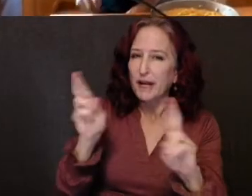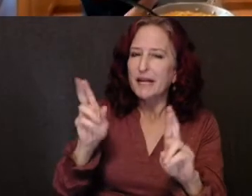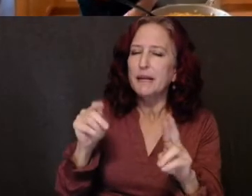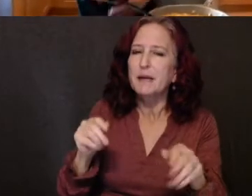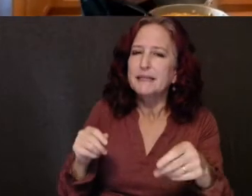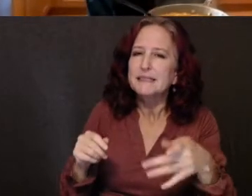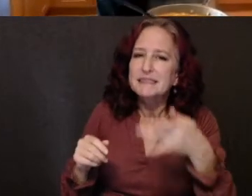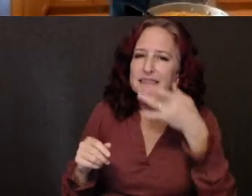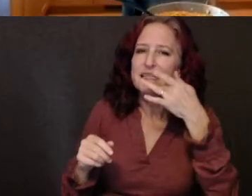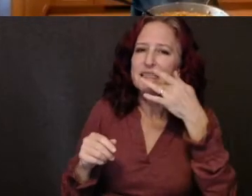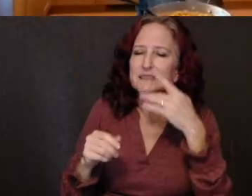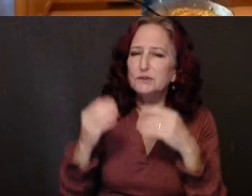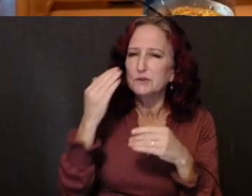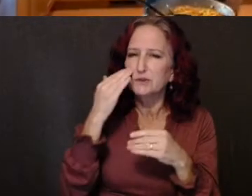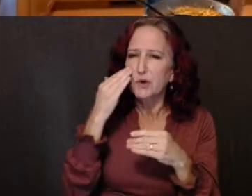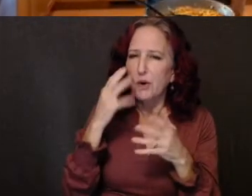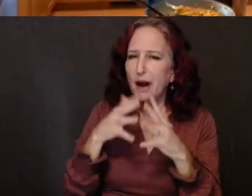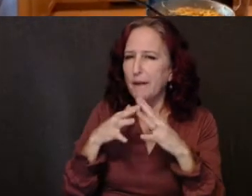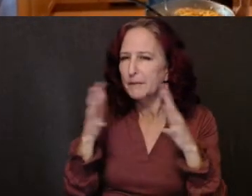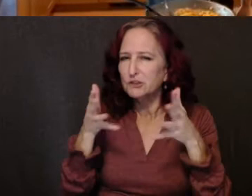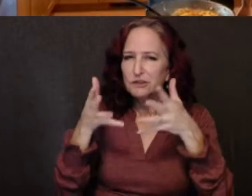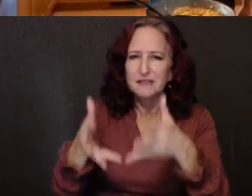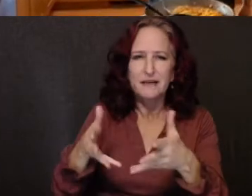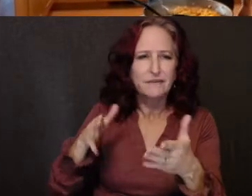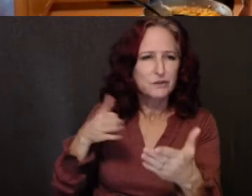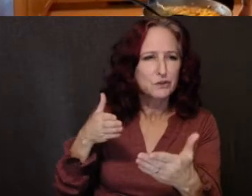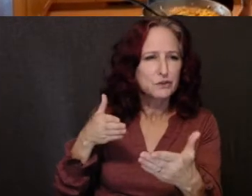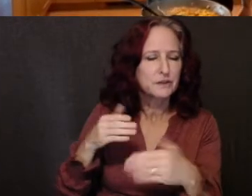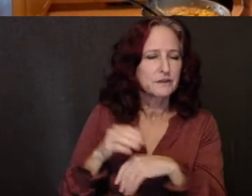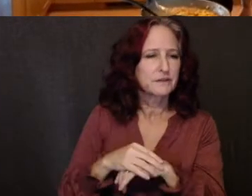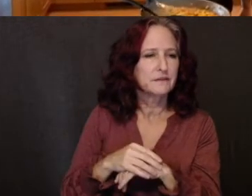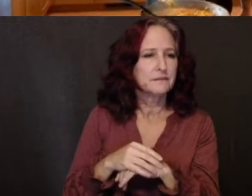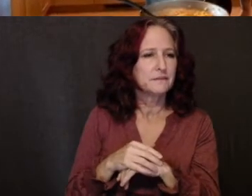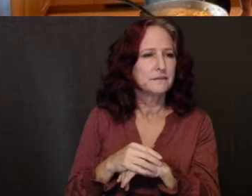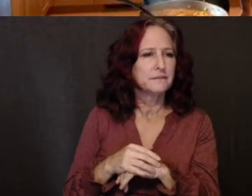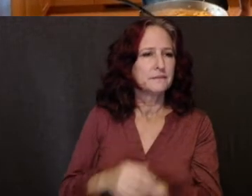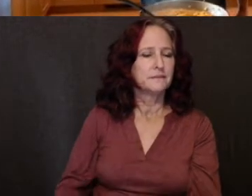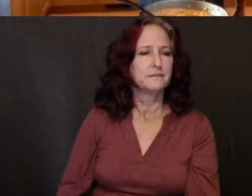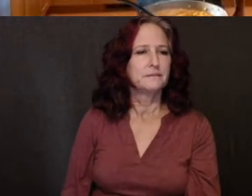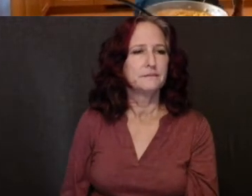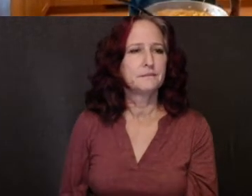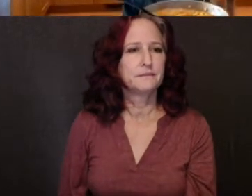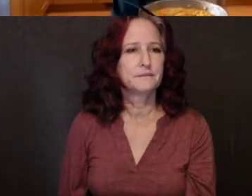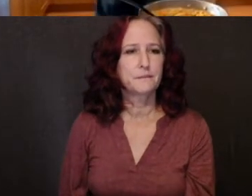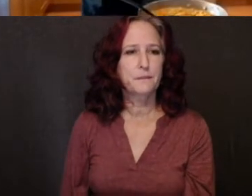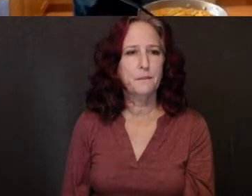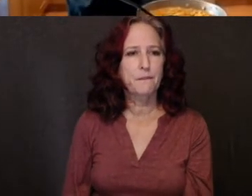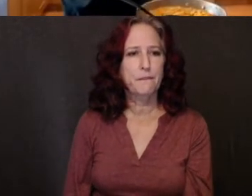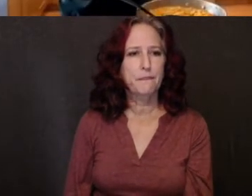Well, the only way to really know is to I know it's not quite ready, but I can see how much more I'm going to.